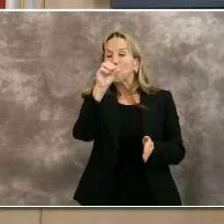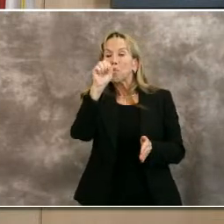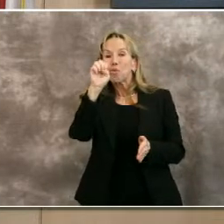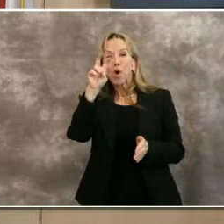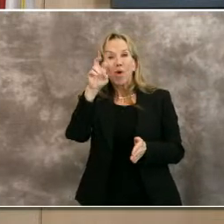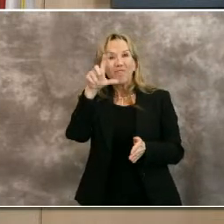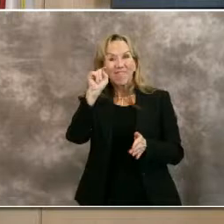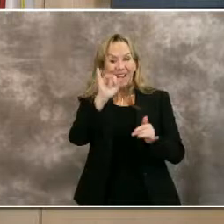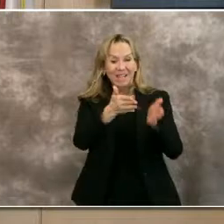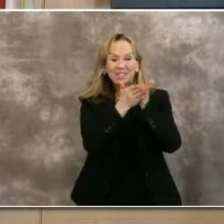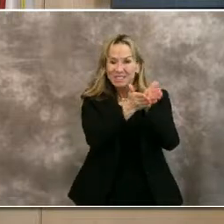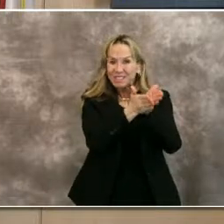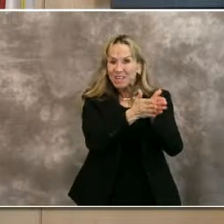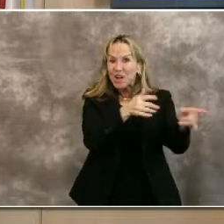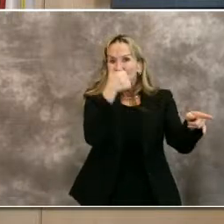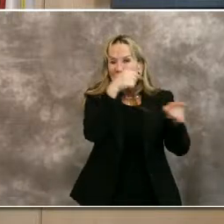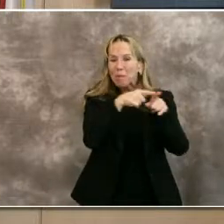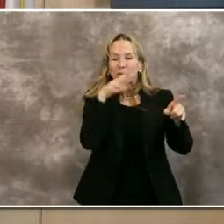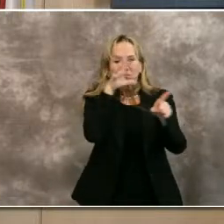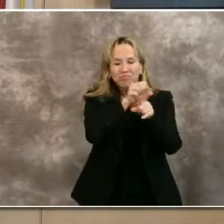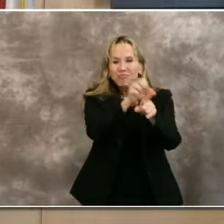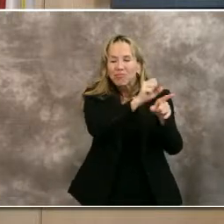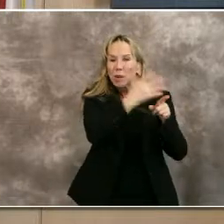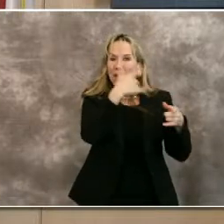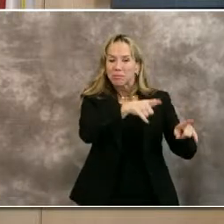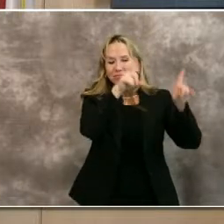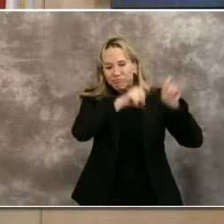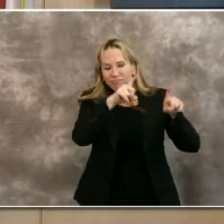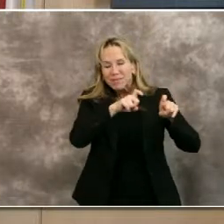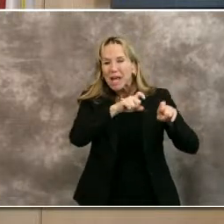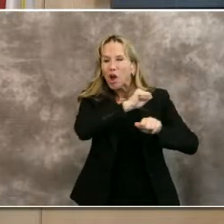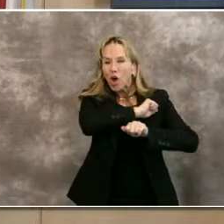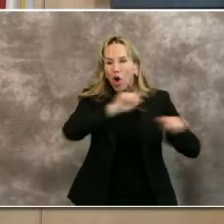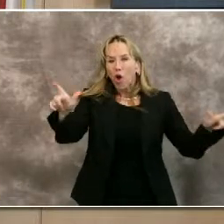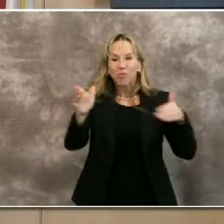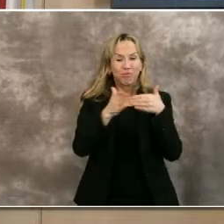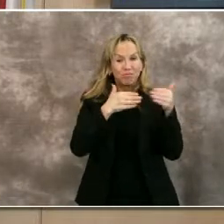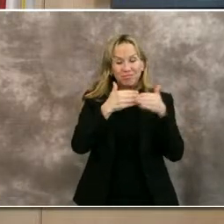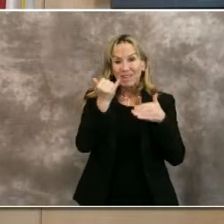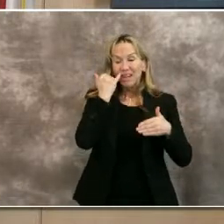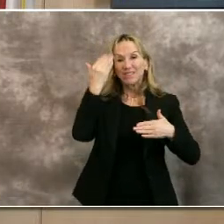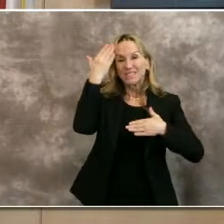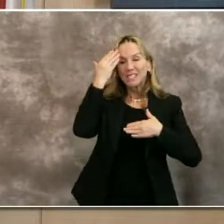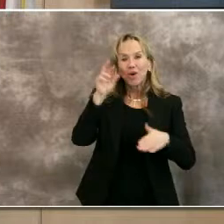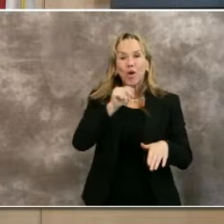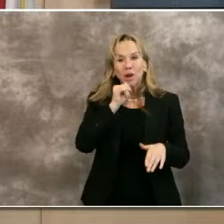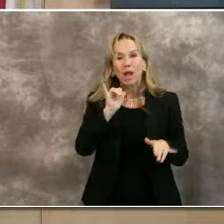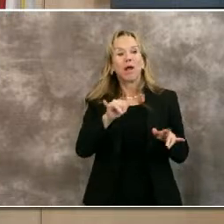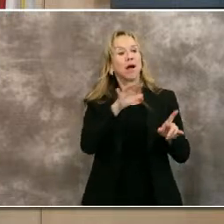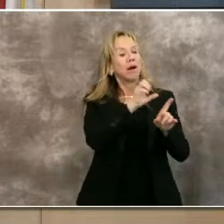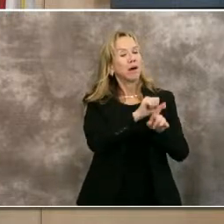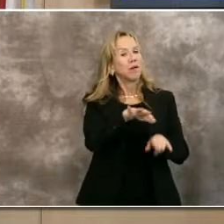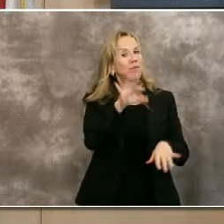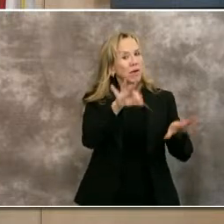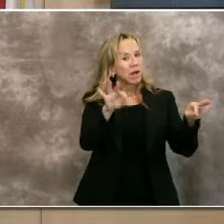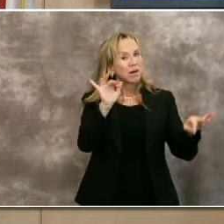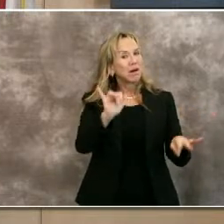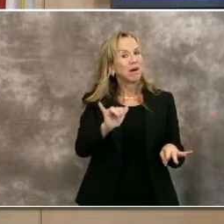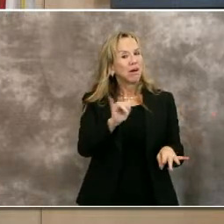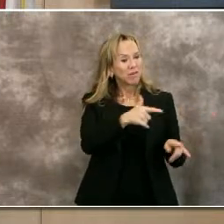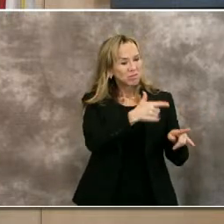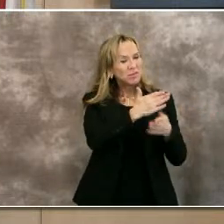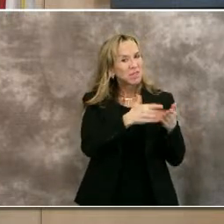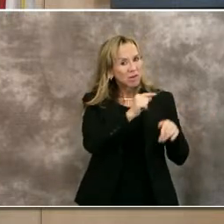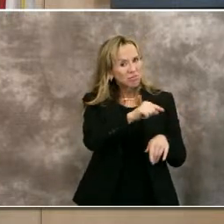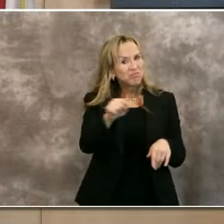they were testing everyone who had asymptomatic infection. And when we get our reports of